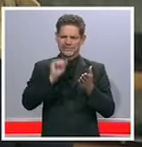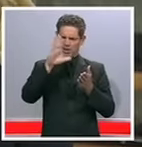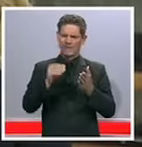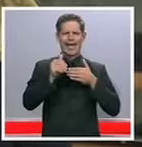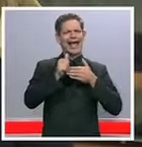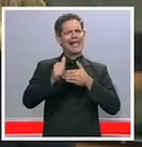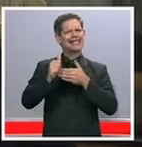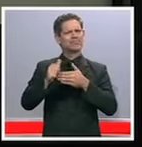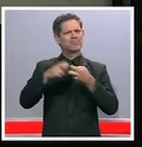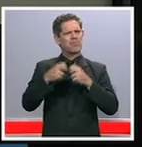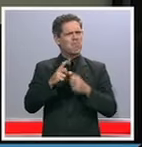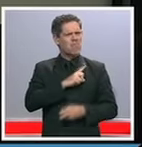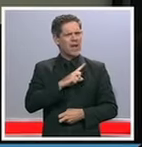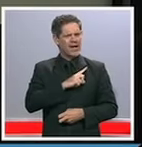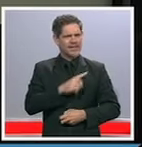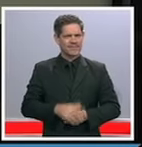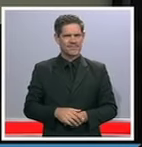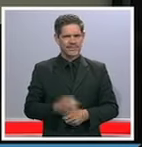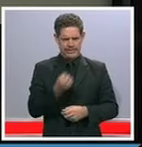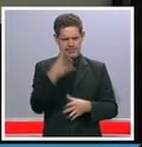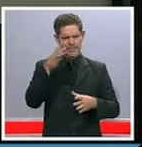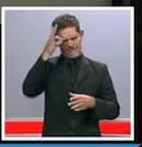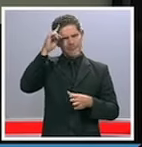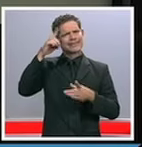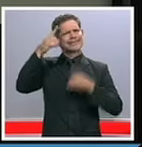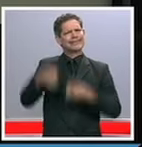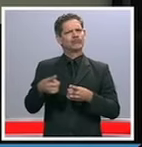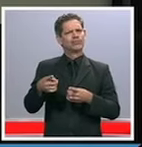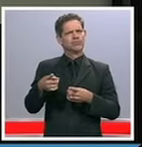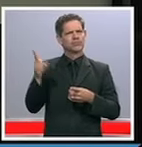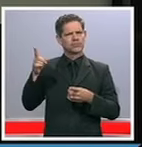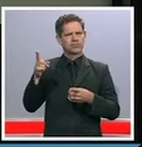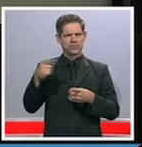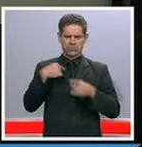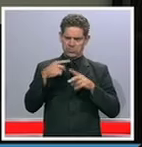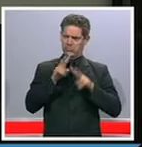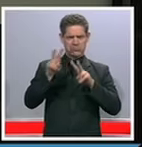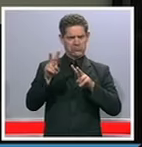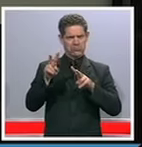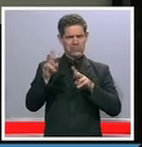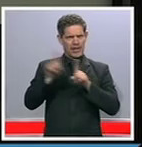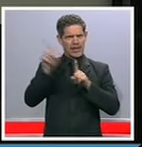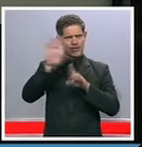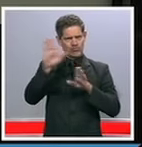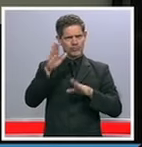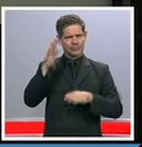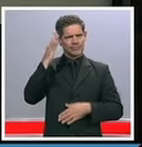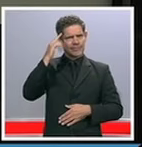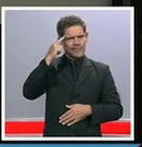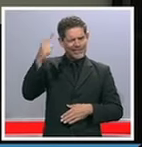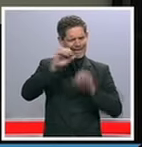Africa. Why? There are decisions that are being made that don't appear to be well thought through and that